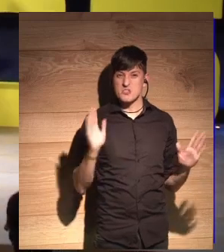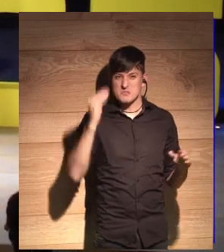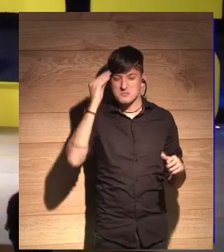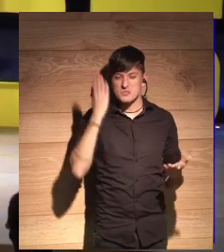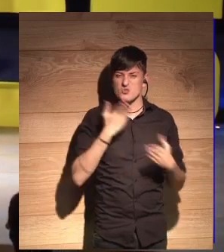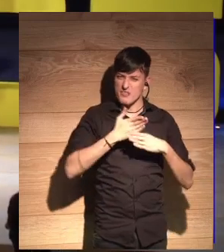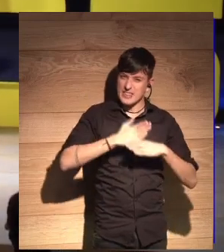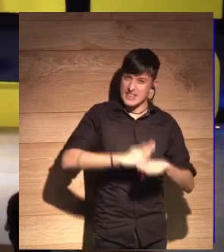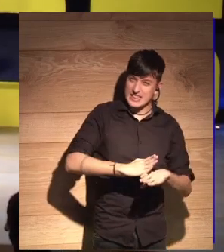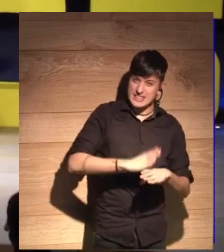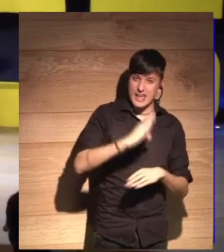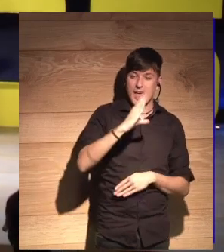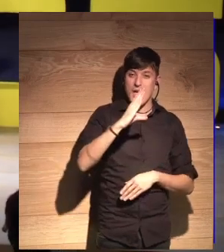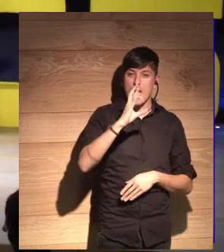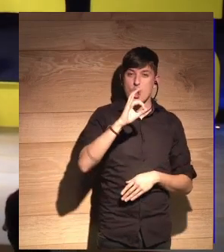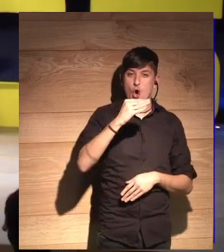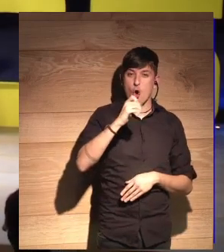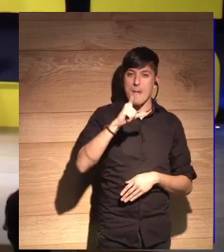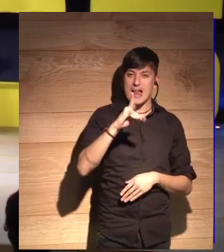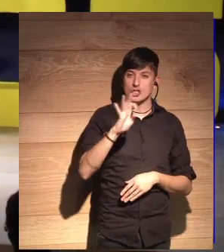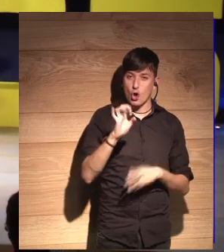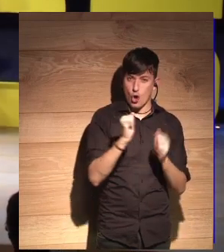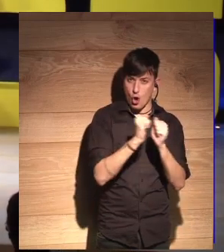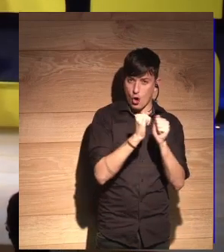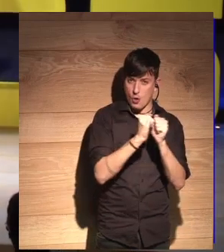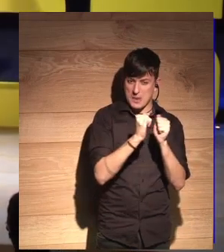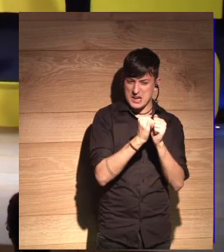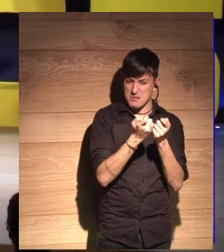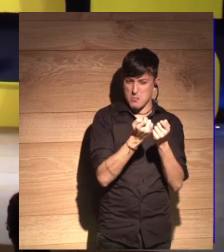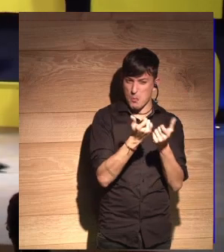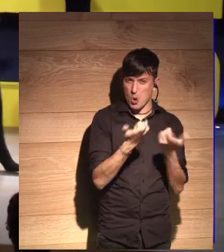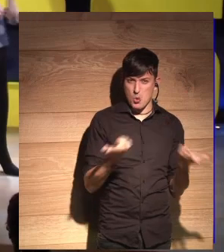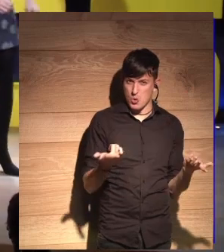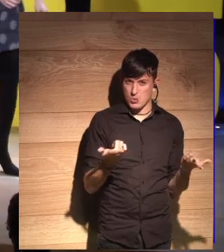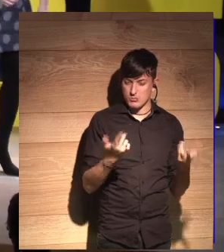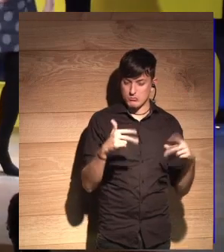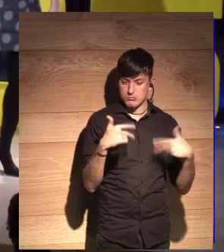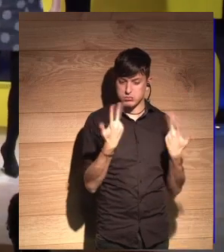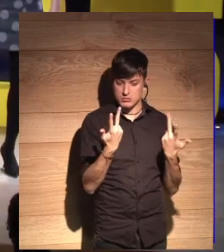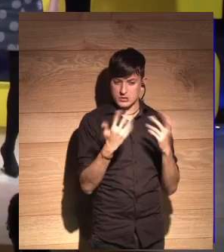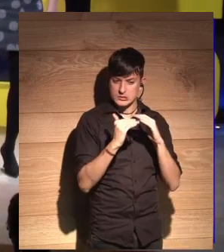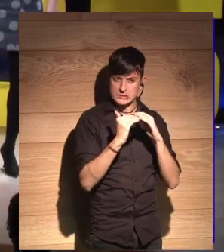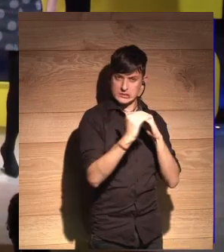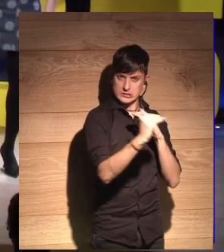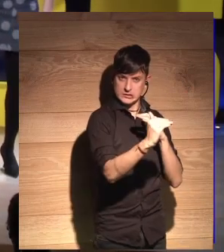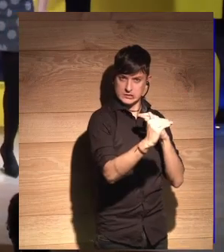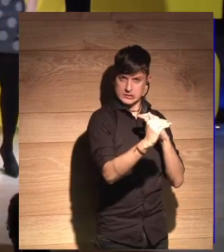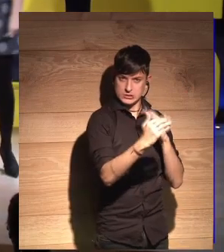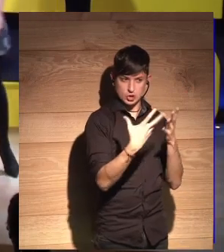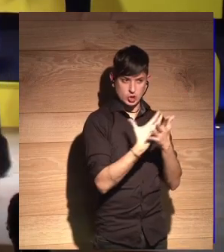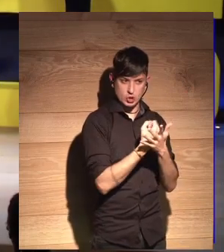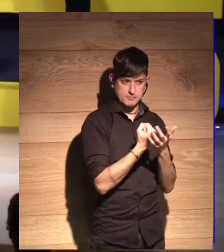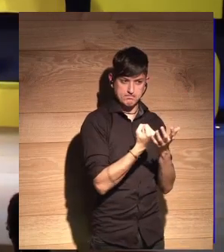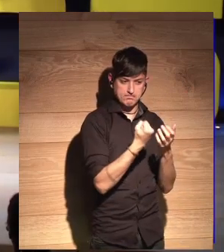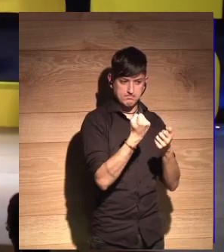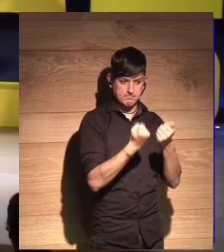resources, rare minerals in the world to support how many self-driving cars we want to put on the road. Plus, we already have a self-driving